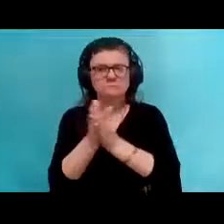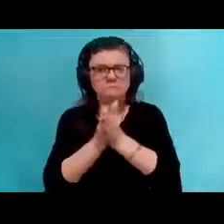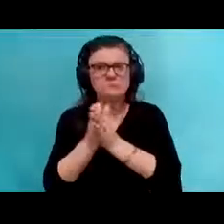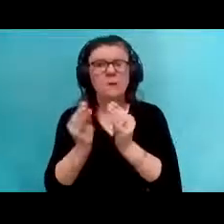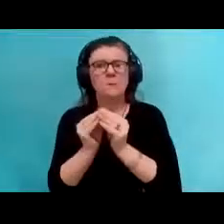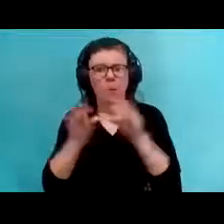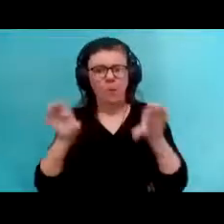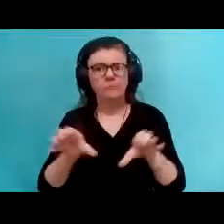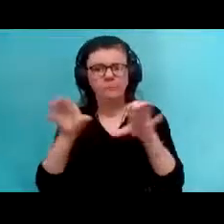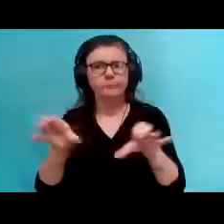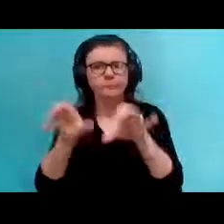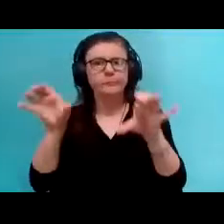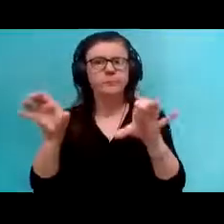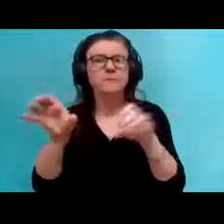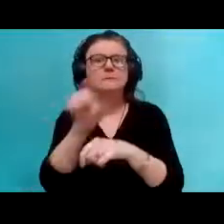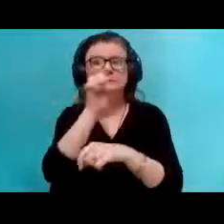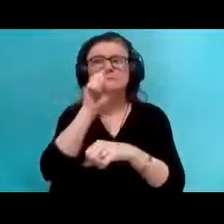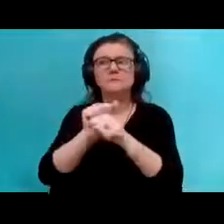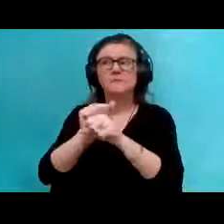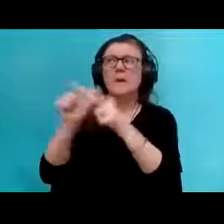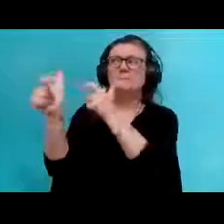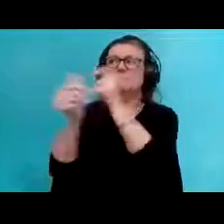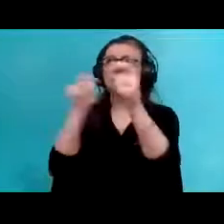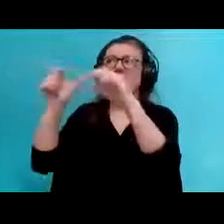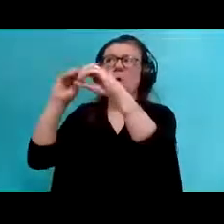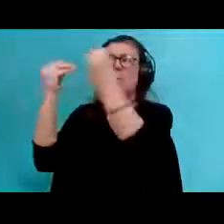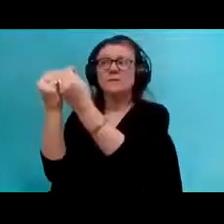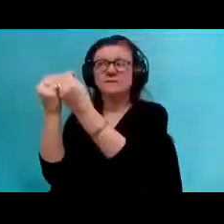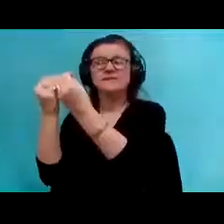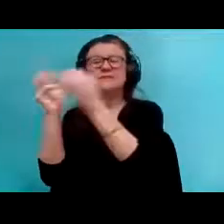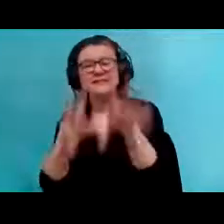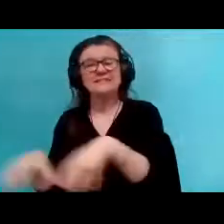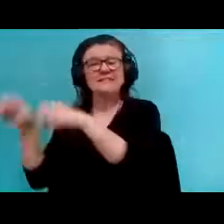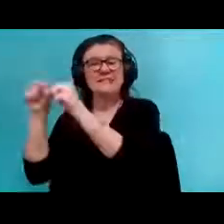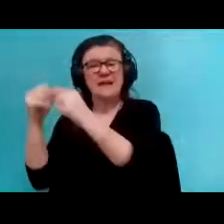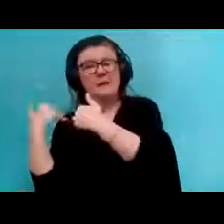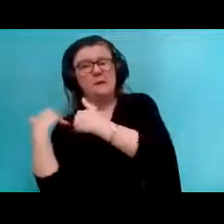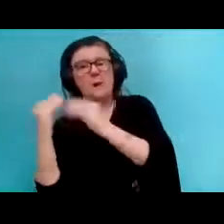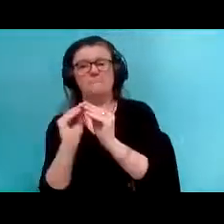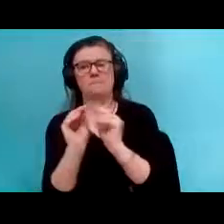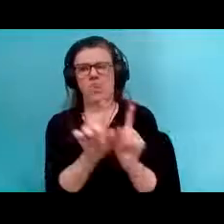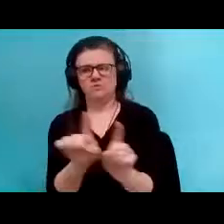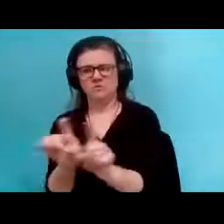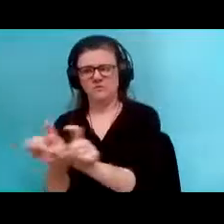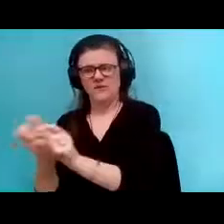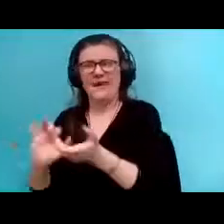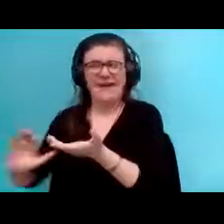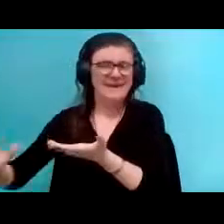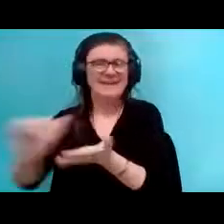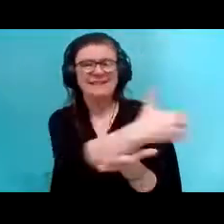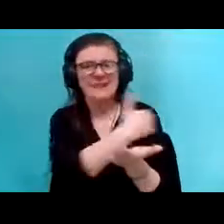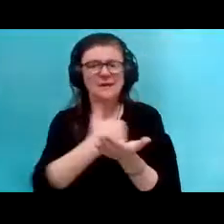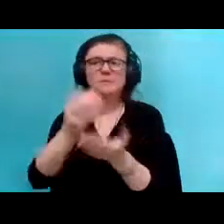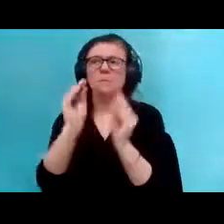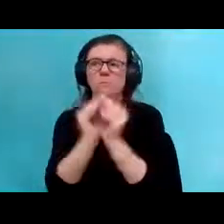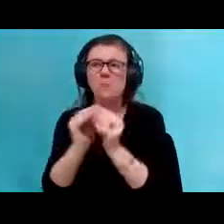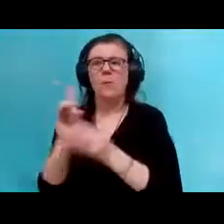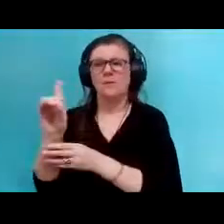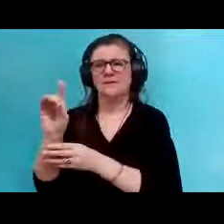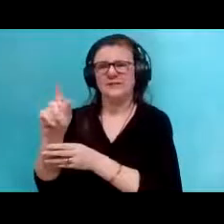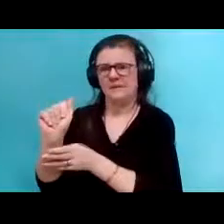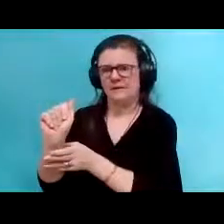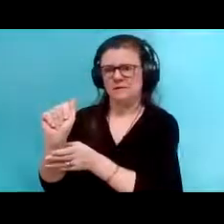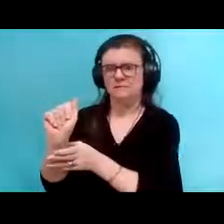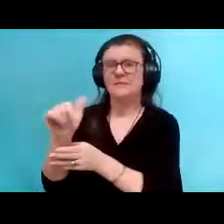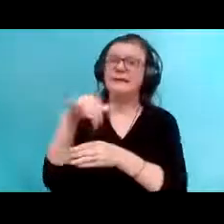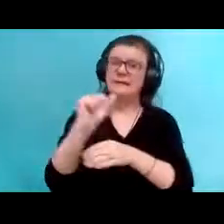that larger actors who are able to conduct larger surveys can collect and make accessible disaggregated data. I know progress has been